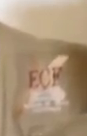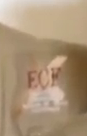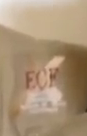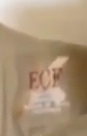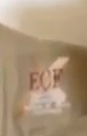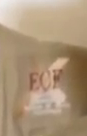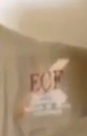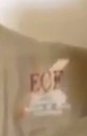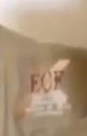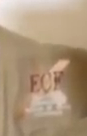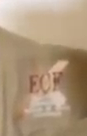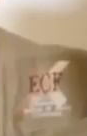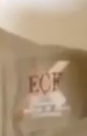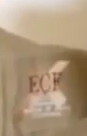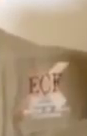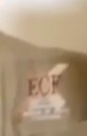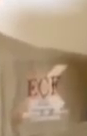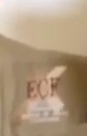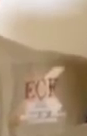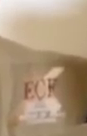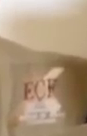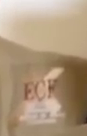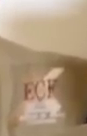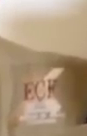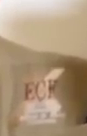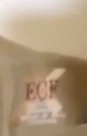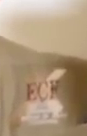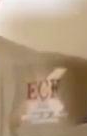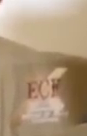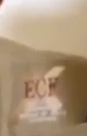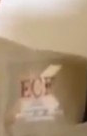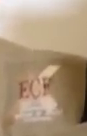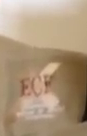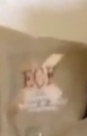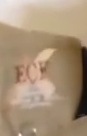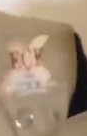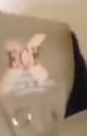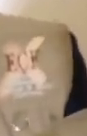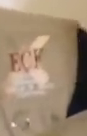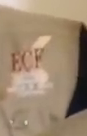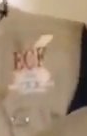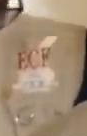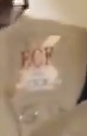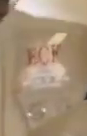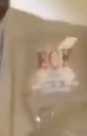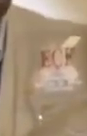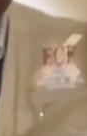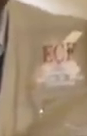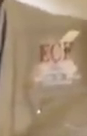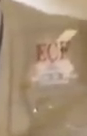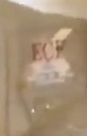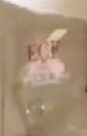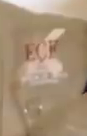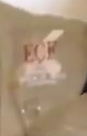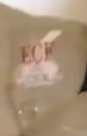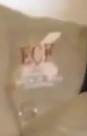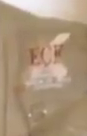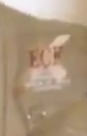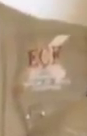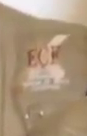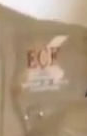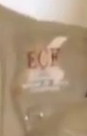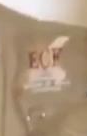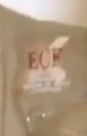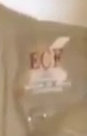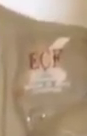Unlike what His Excellency has said, that when you mark an X, you don't like the person. But you're indicating that's